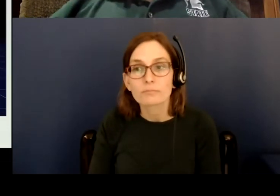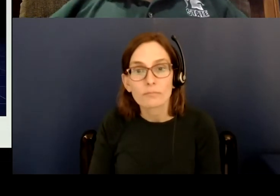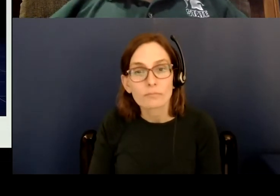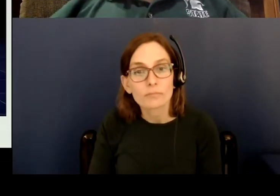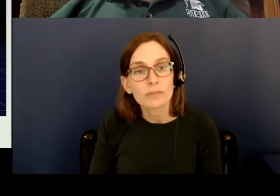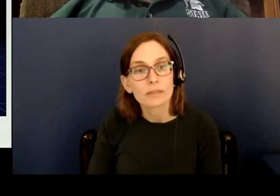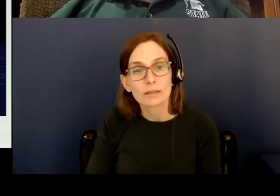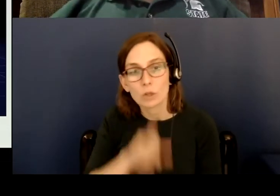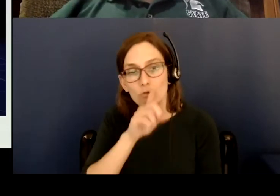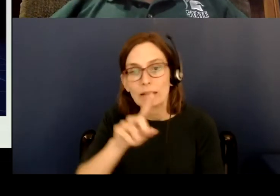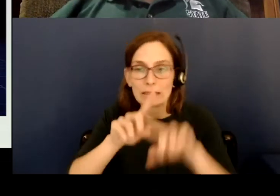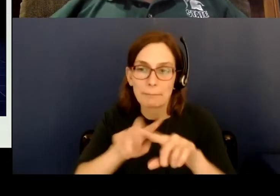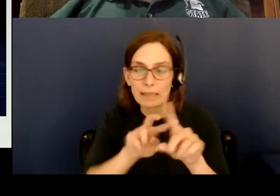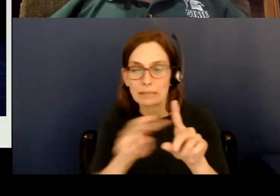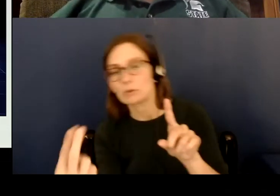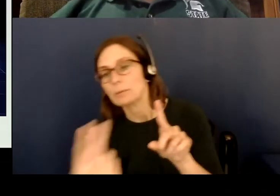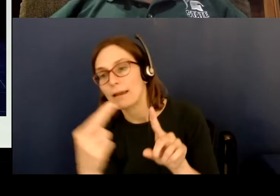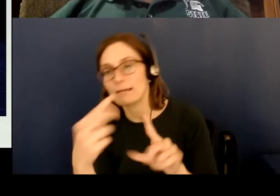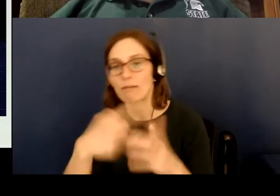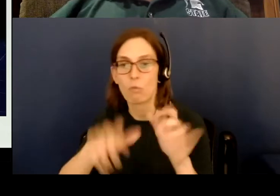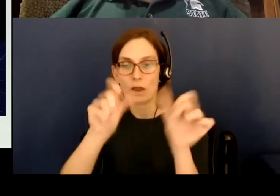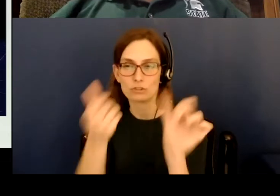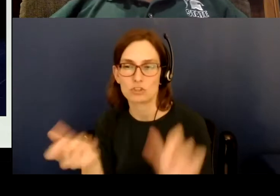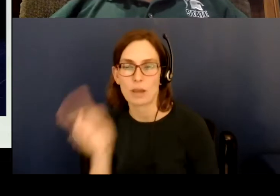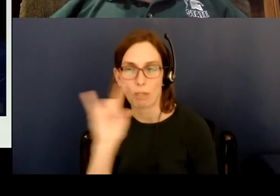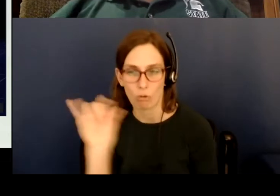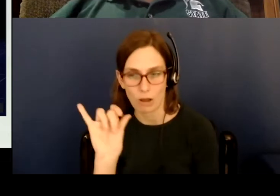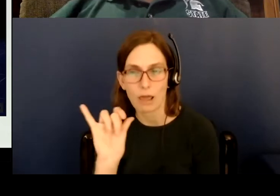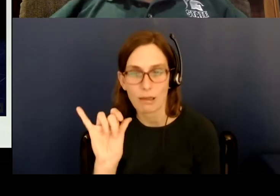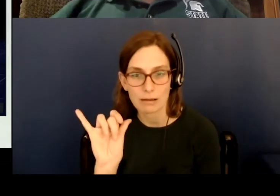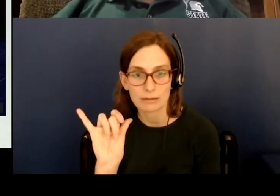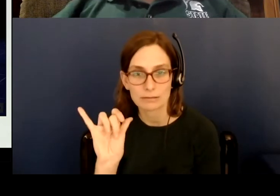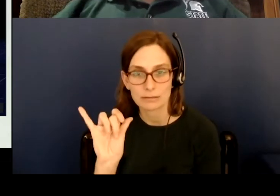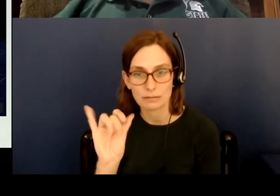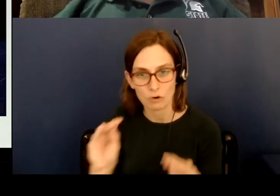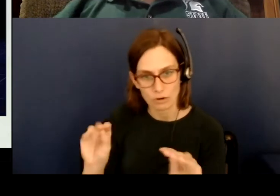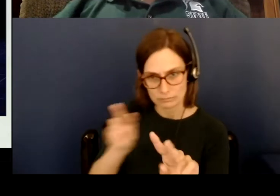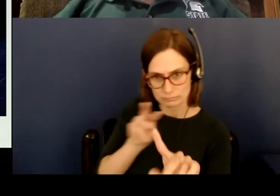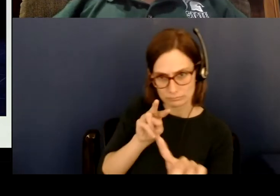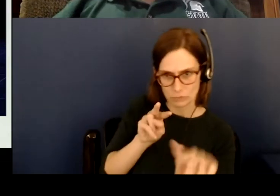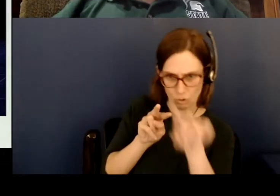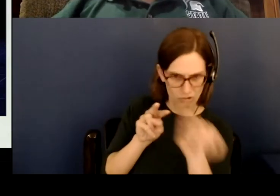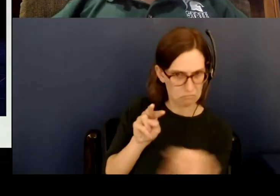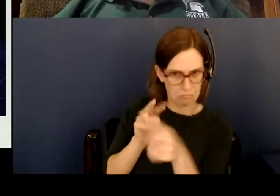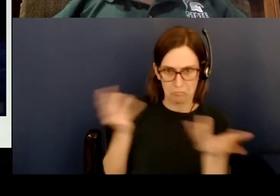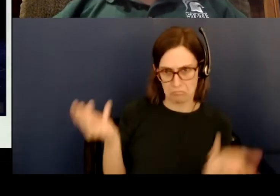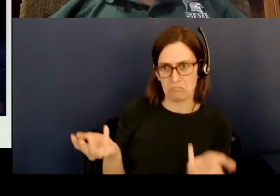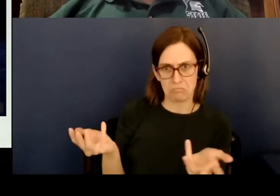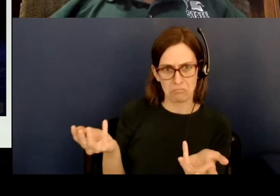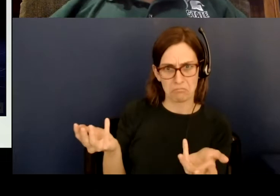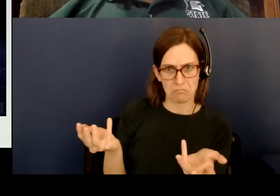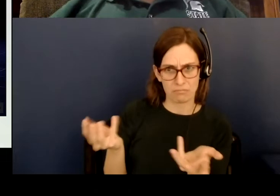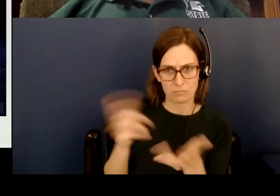So it all just depends on our perspective. The further we are off to the side, we can, oh, what is this? Let's get rid of